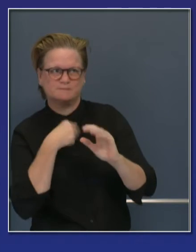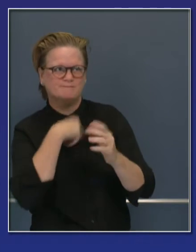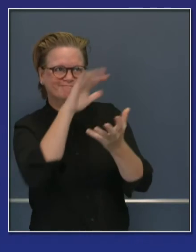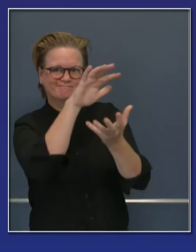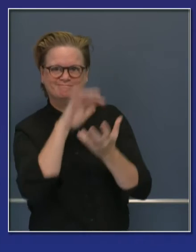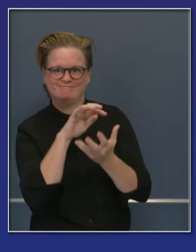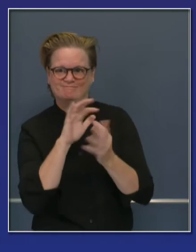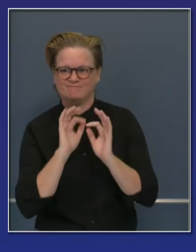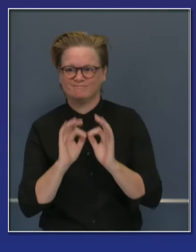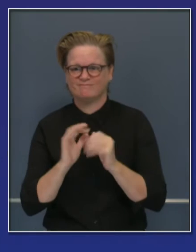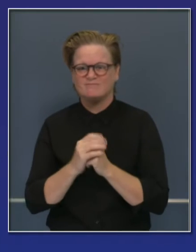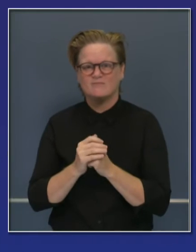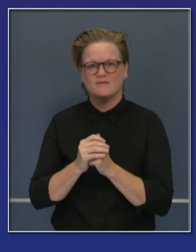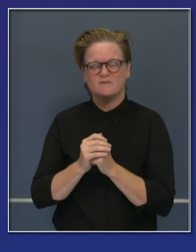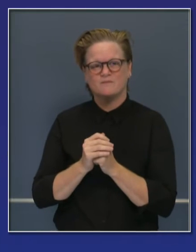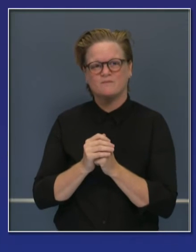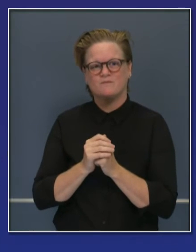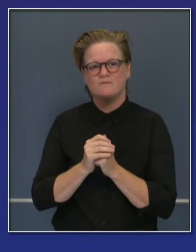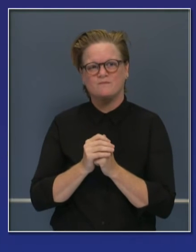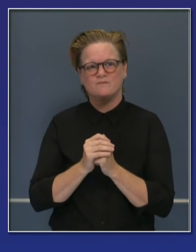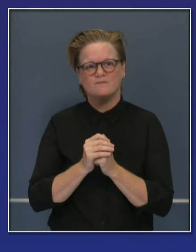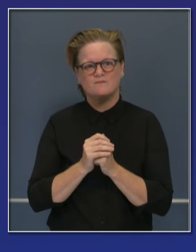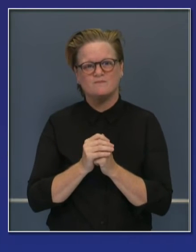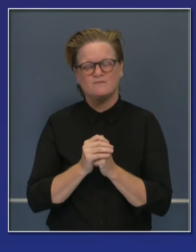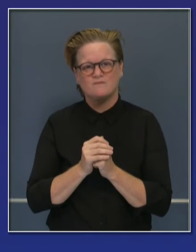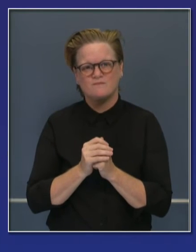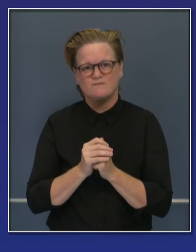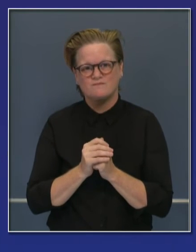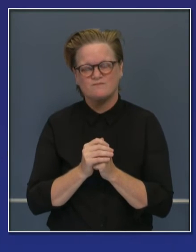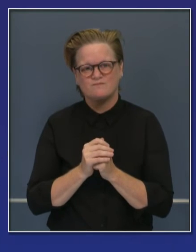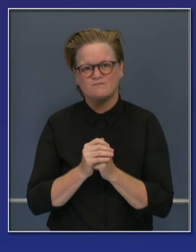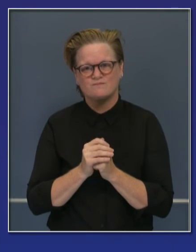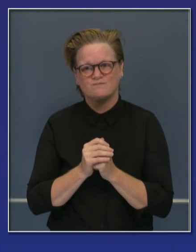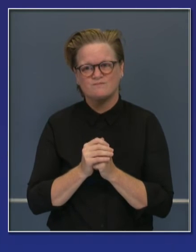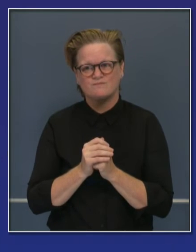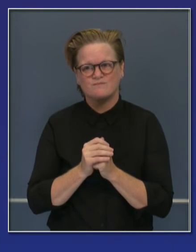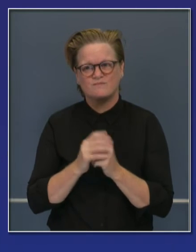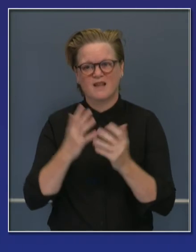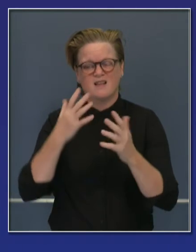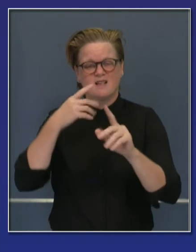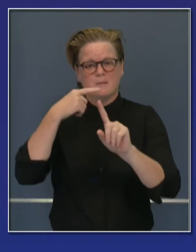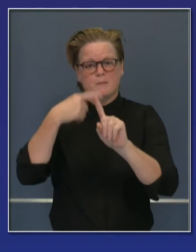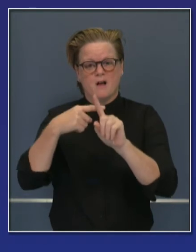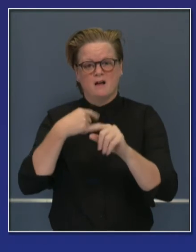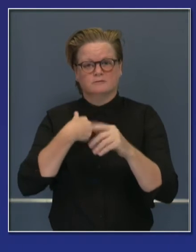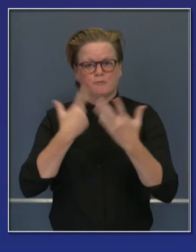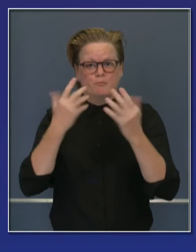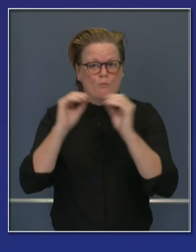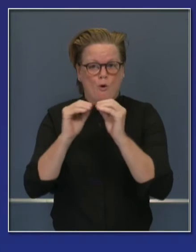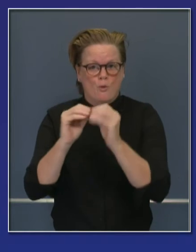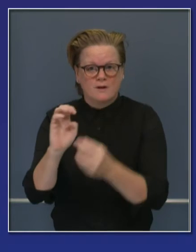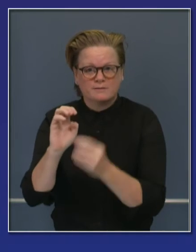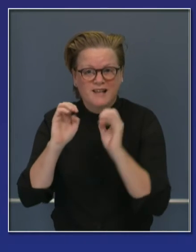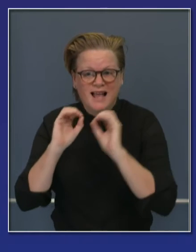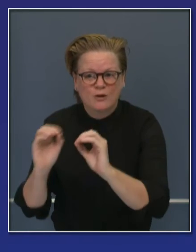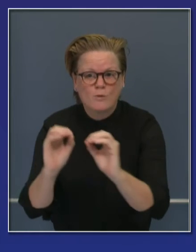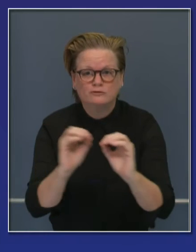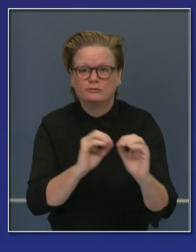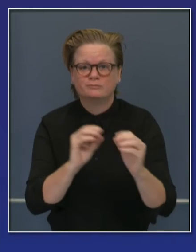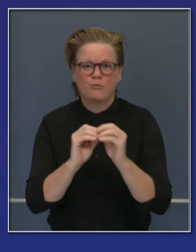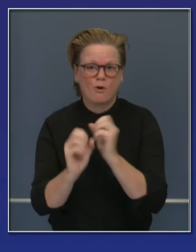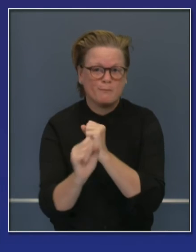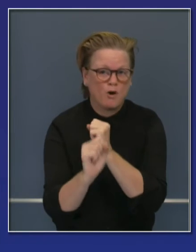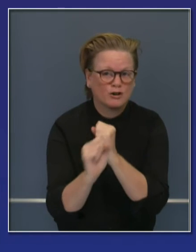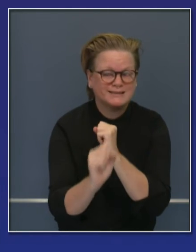a multifaceted effort, not just traditional TV, broadcast radio, but more culturally competent